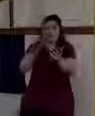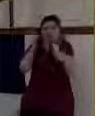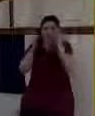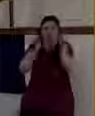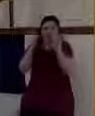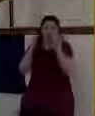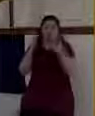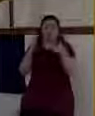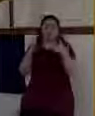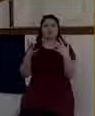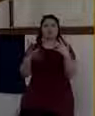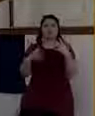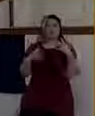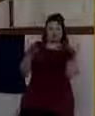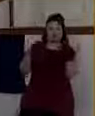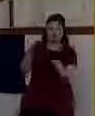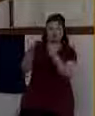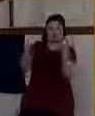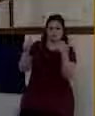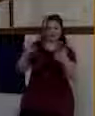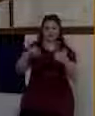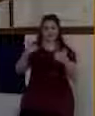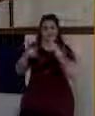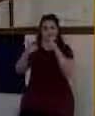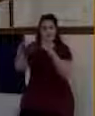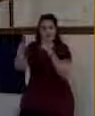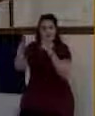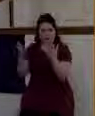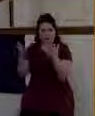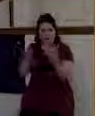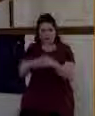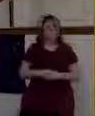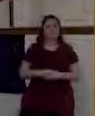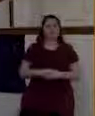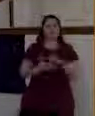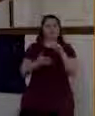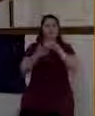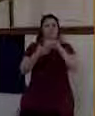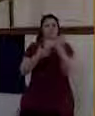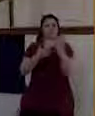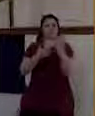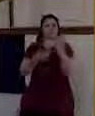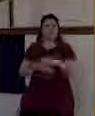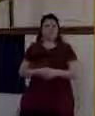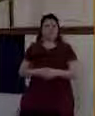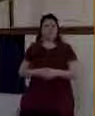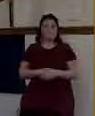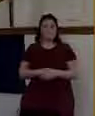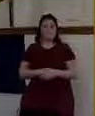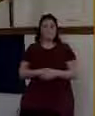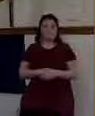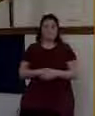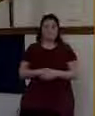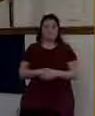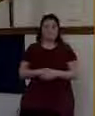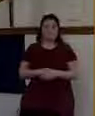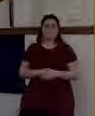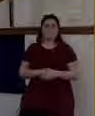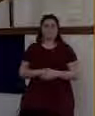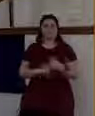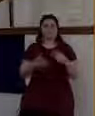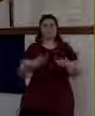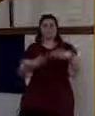this young prophet and bring him back. So look in verse 13. And he said unto his son, saddle me at the ass. So they saddled him the ass, and he